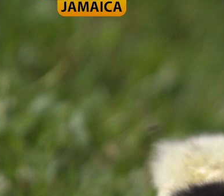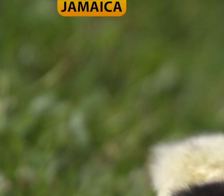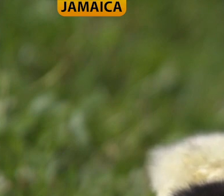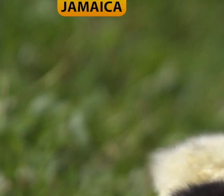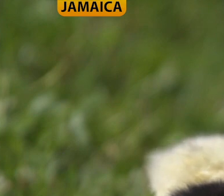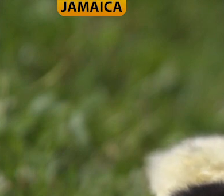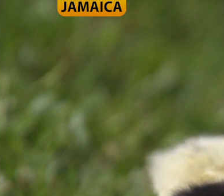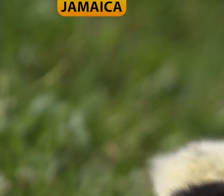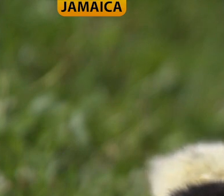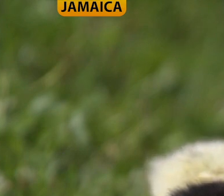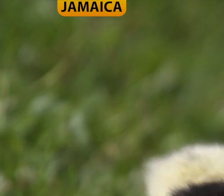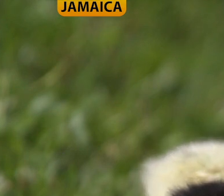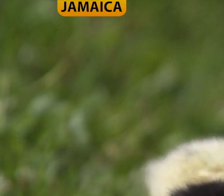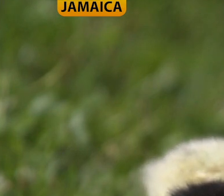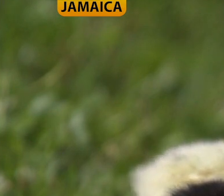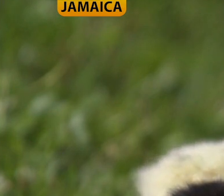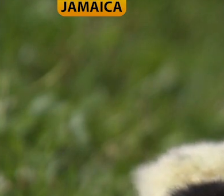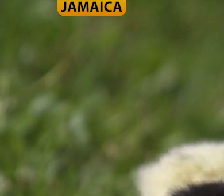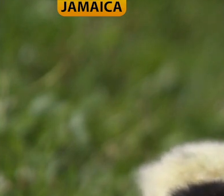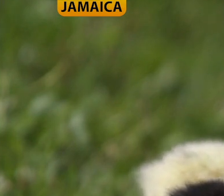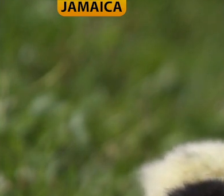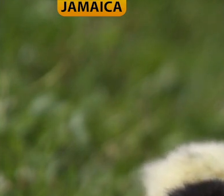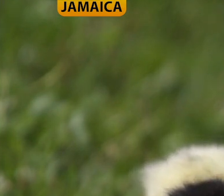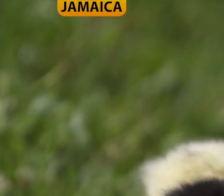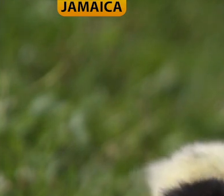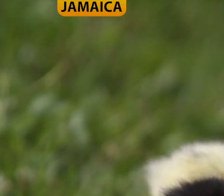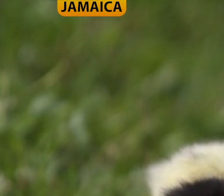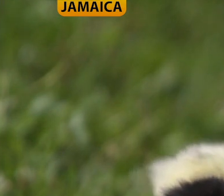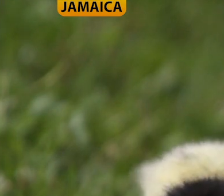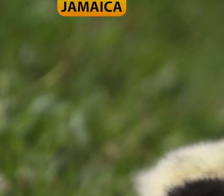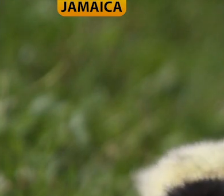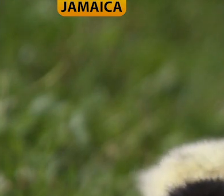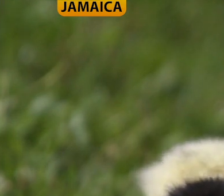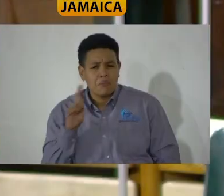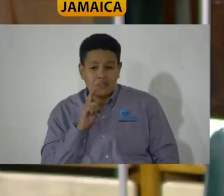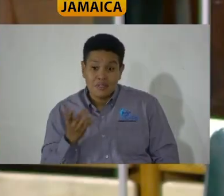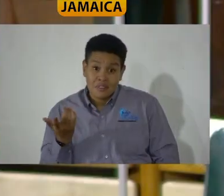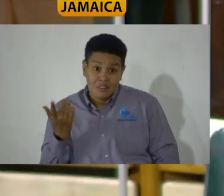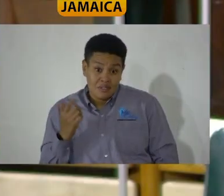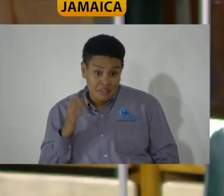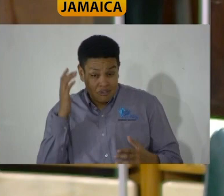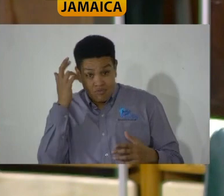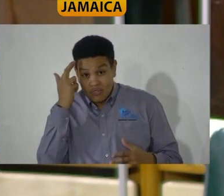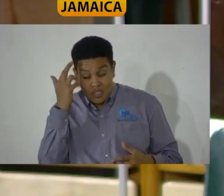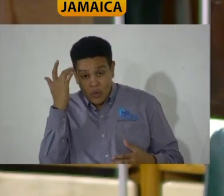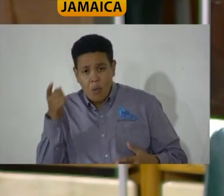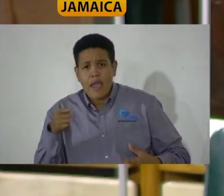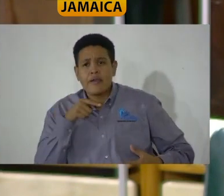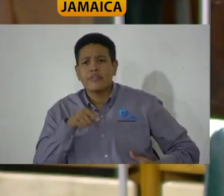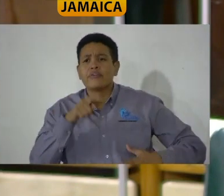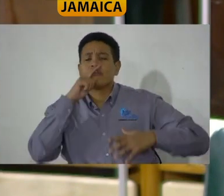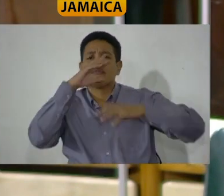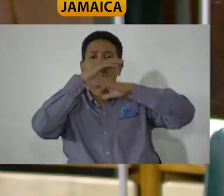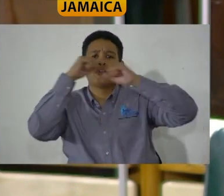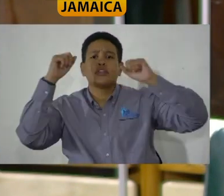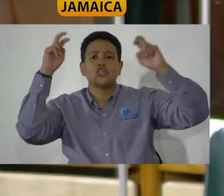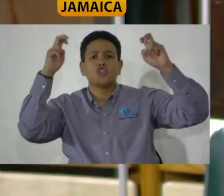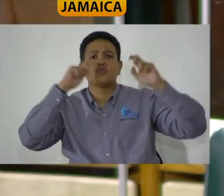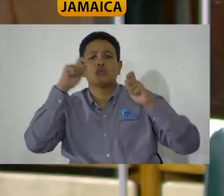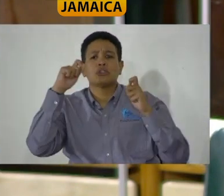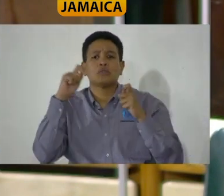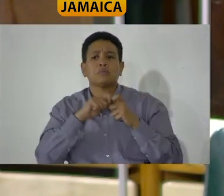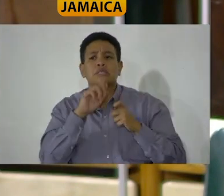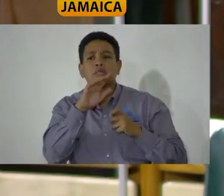was thrown out to potential investors to remedy the shortage of baby chicks in the market. This is a vexing issue,